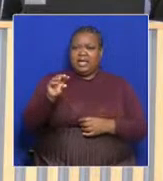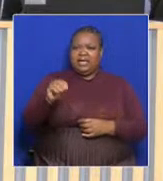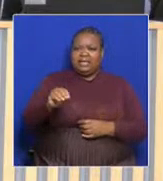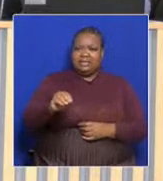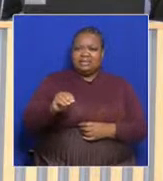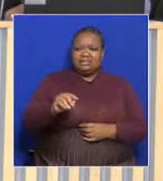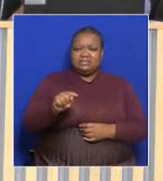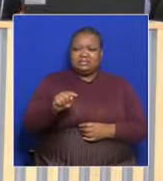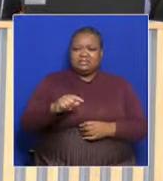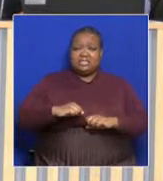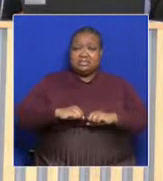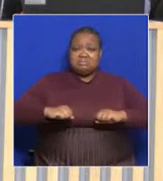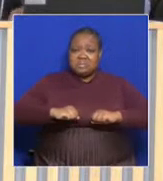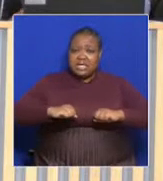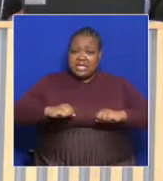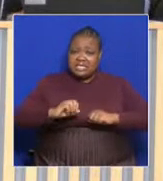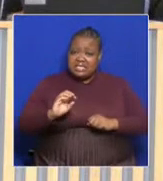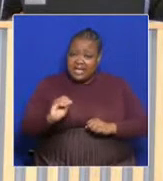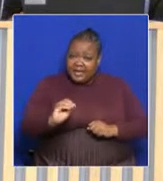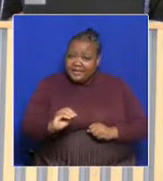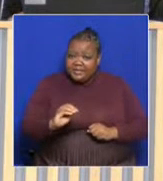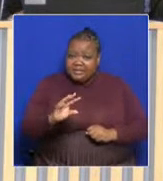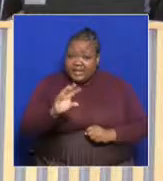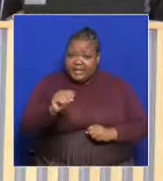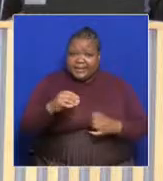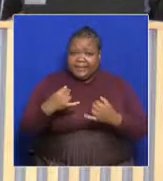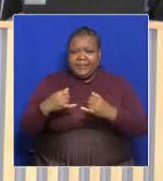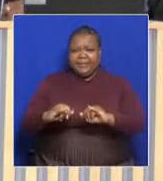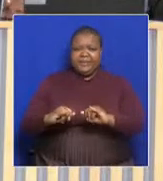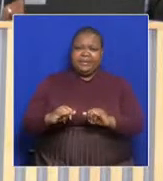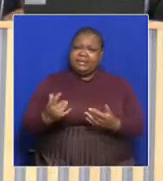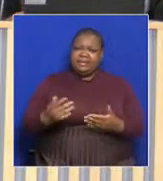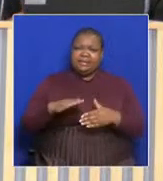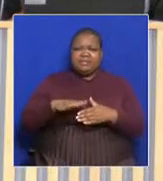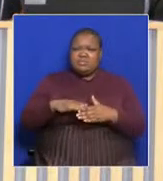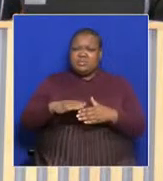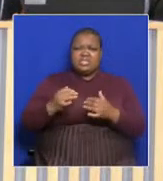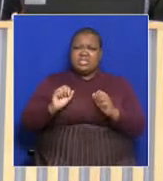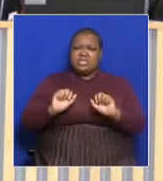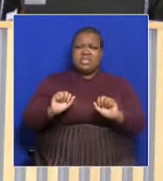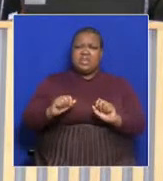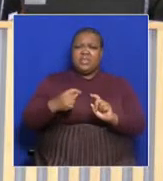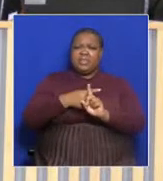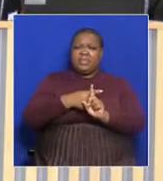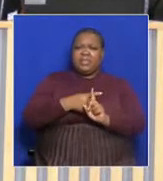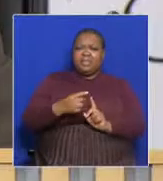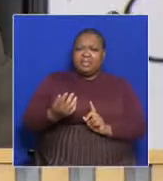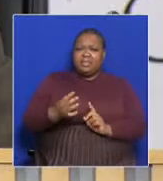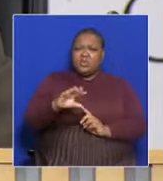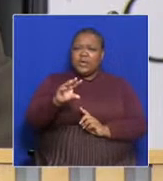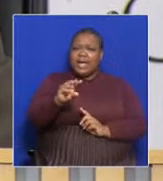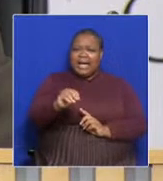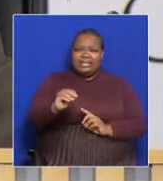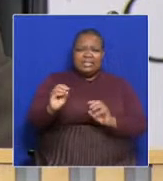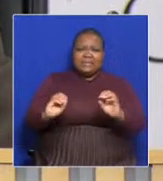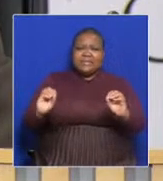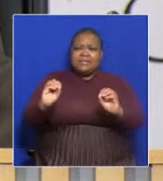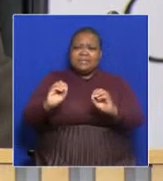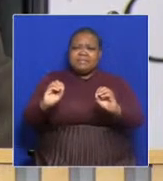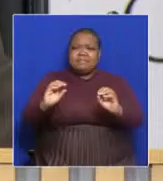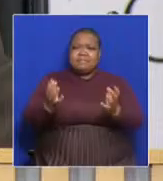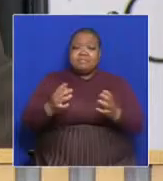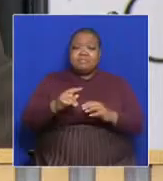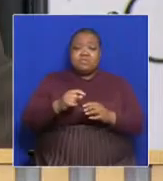was available. You never asked. You never ever asked. All of the things you say can never be